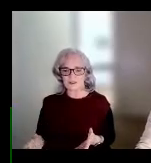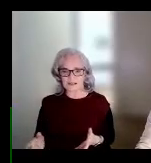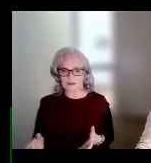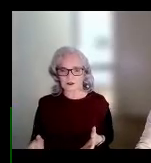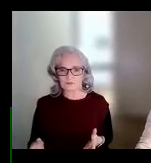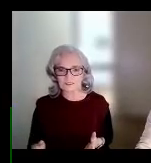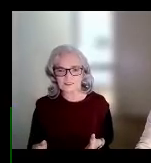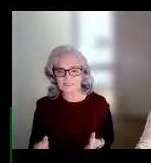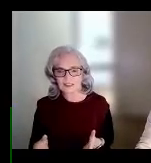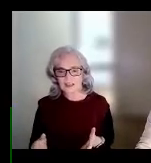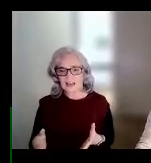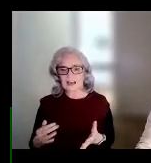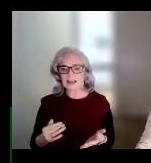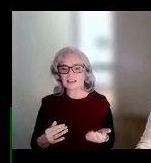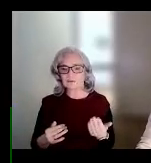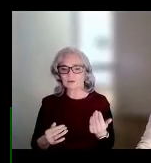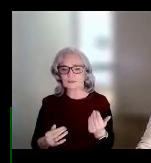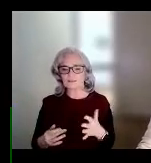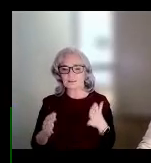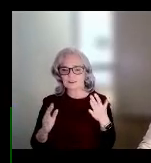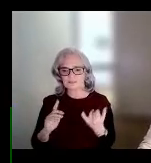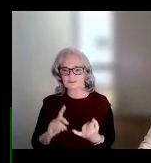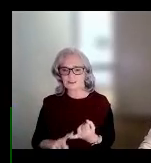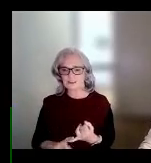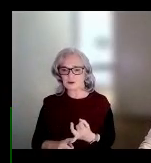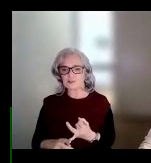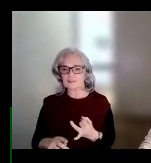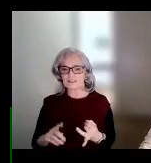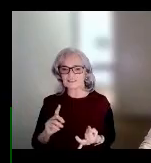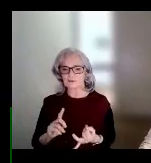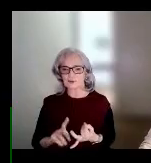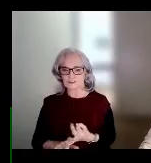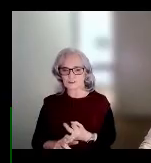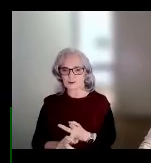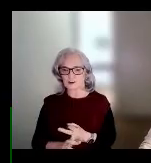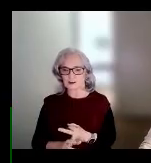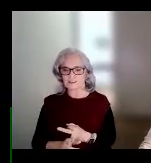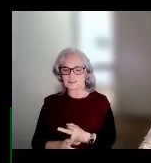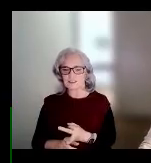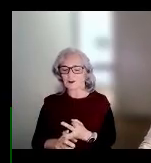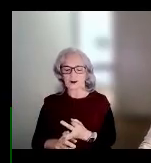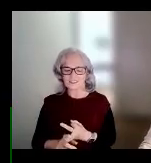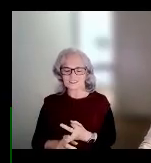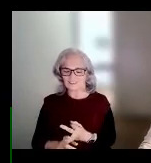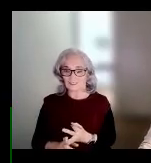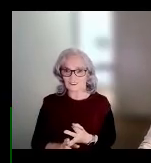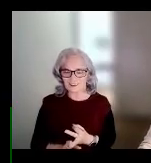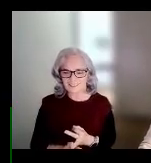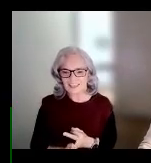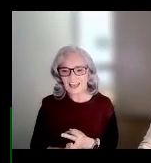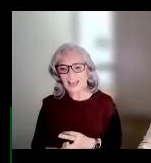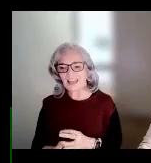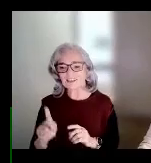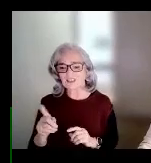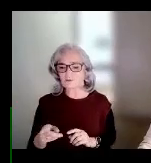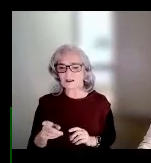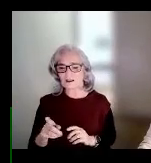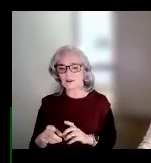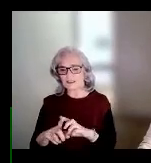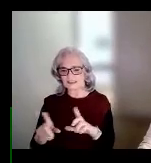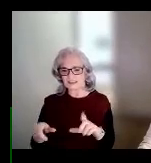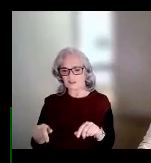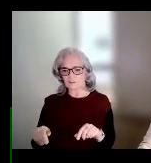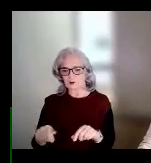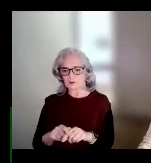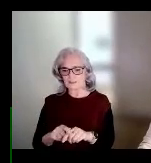MND Australia conference. There's some videos and there's some question guides, and that